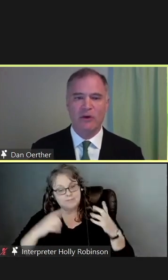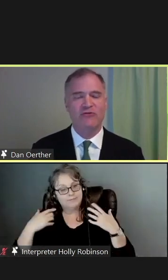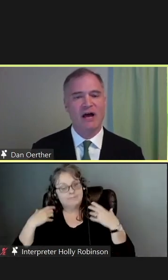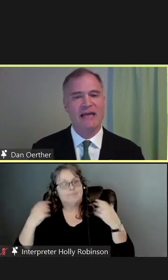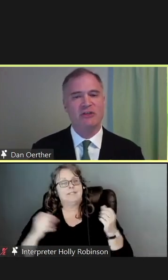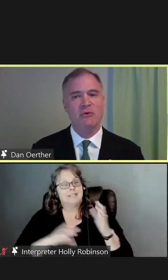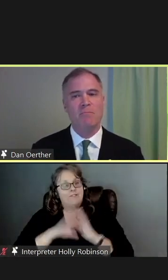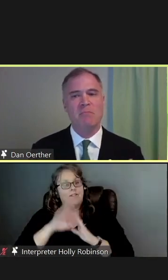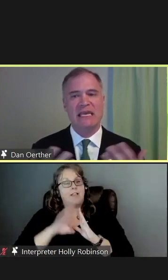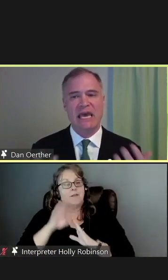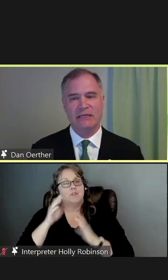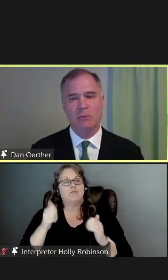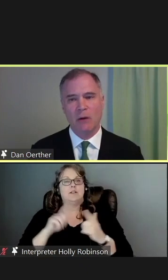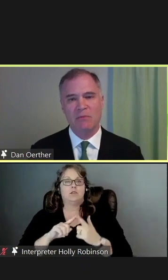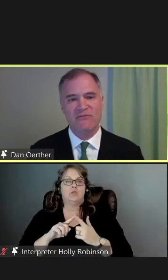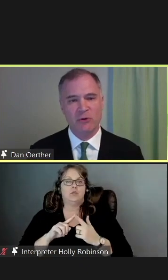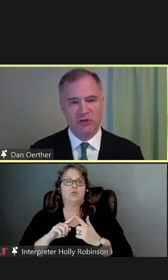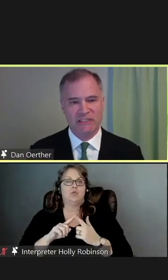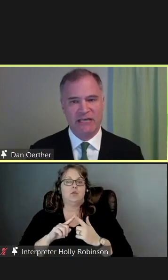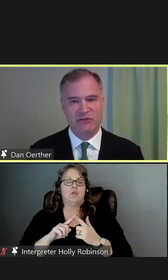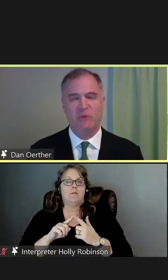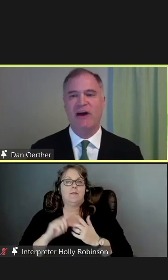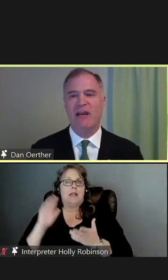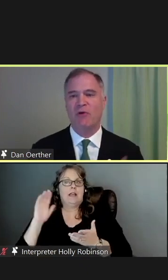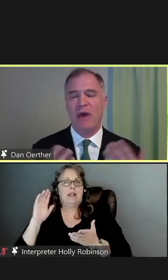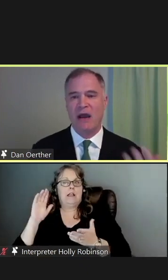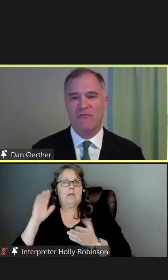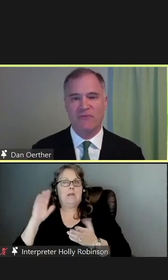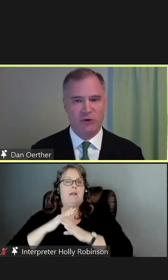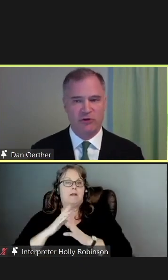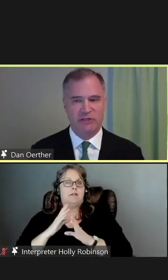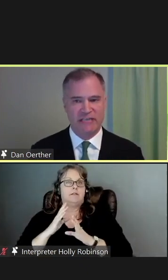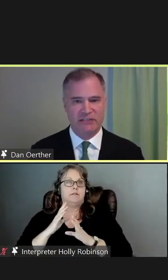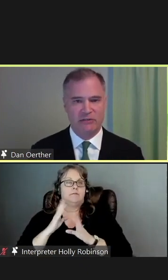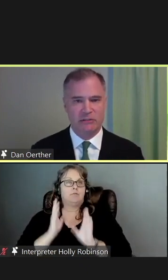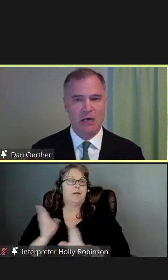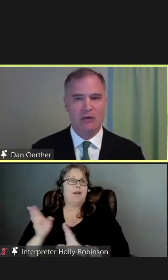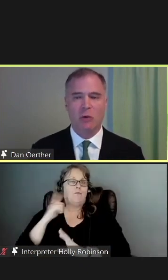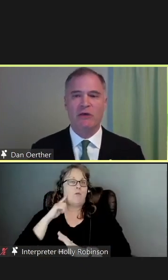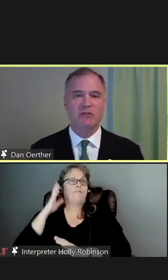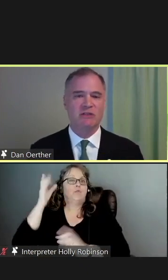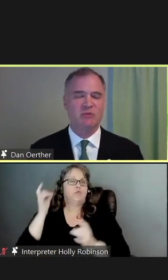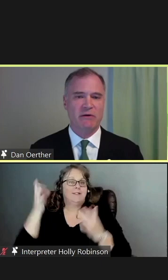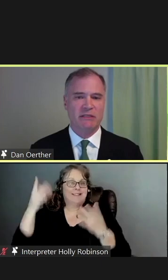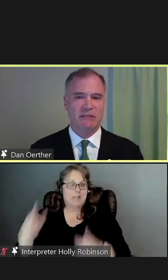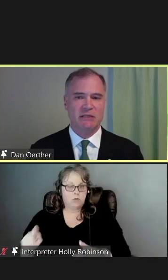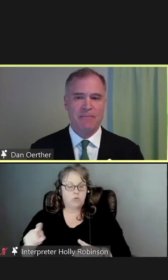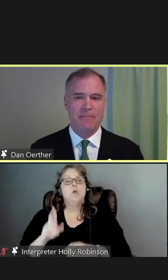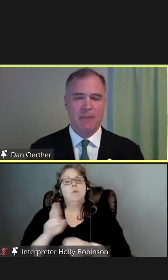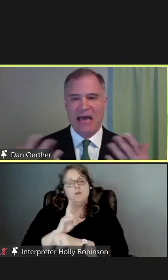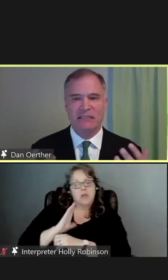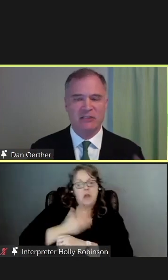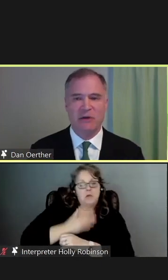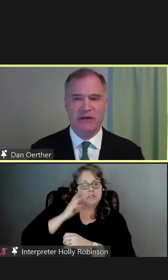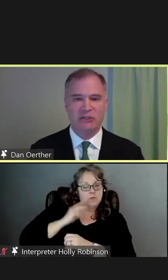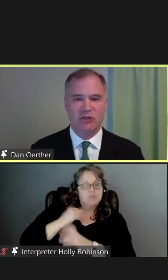we try to mitigate what would be future disasters. We try to prepare for future disasters. So we used